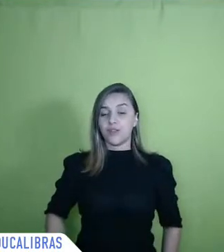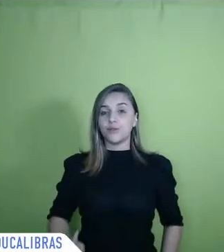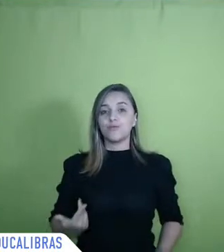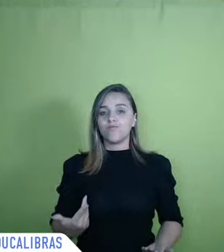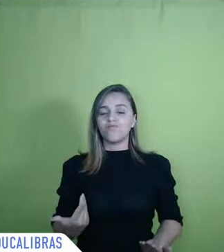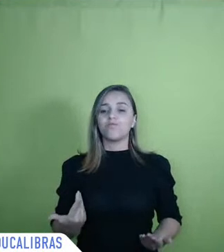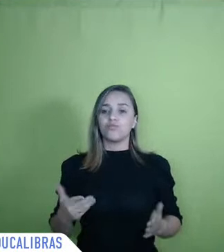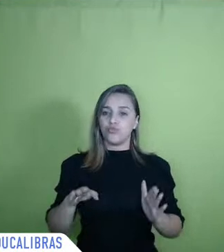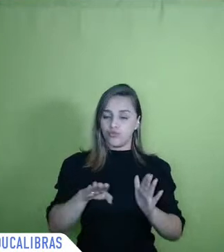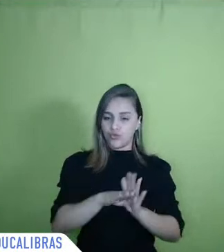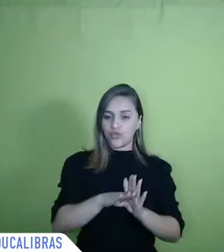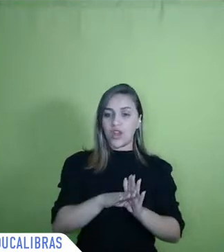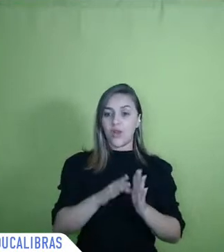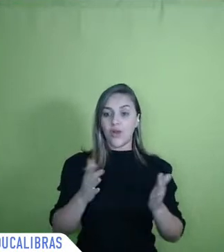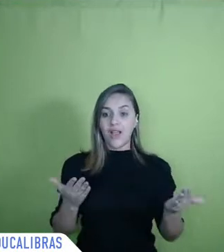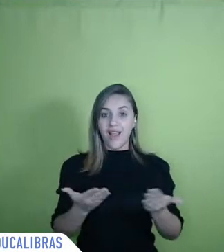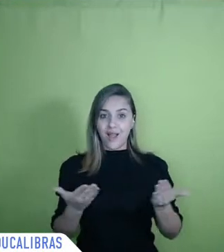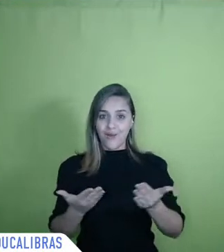not the